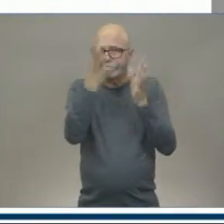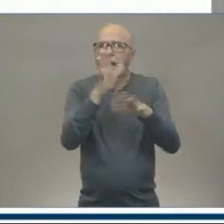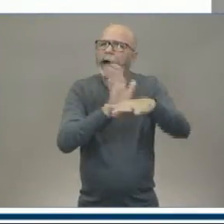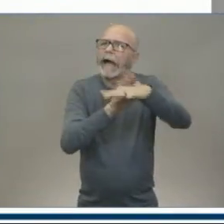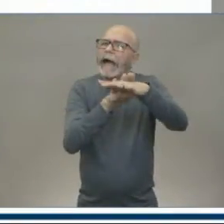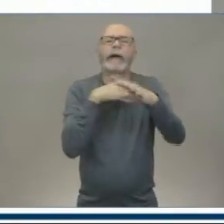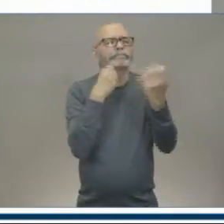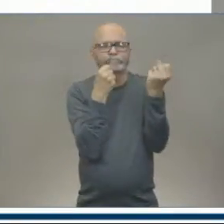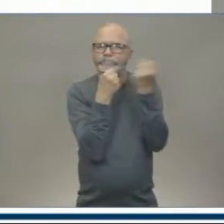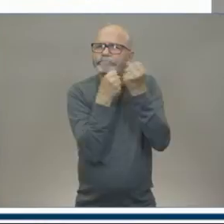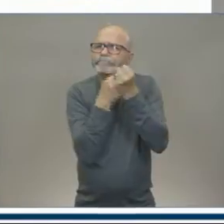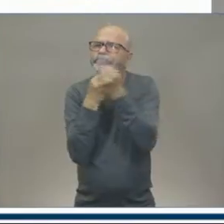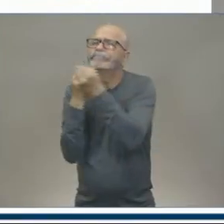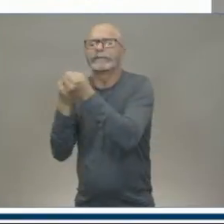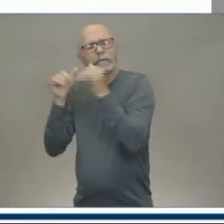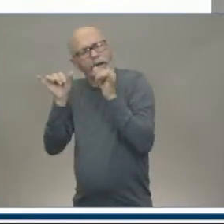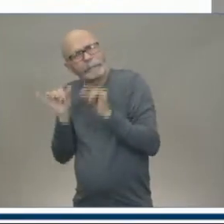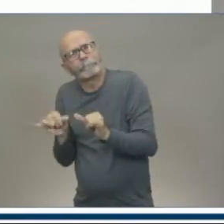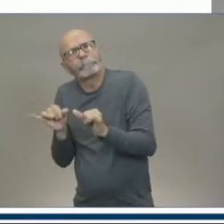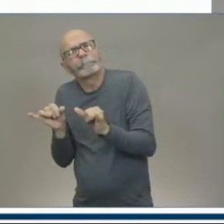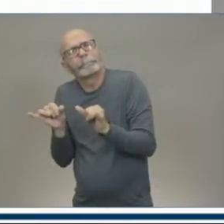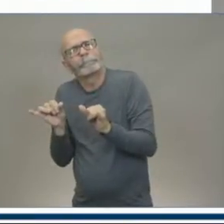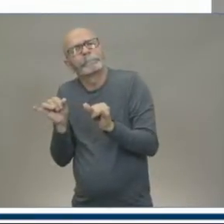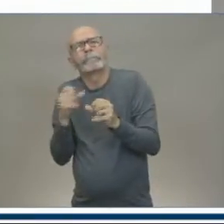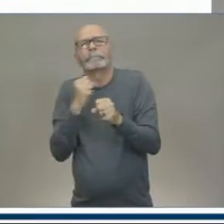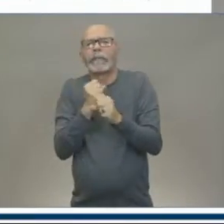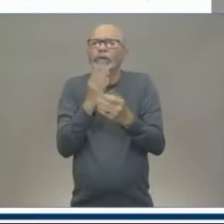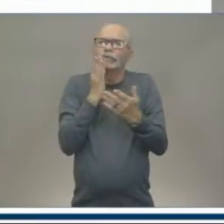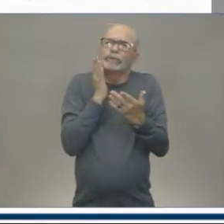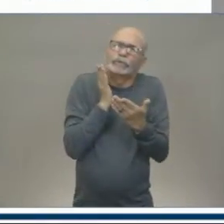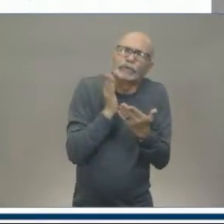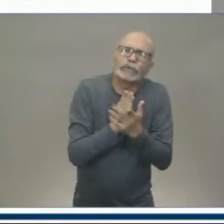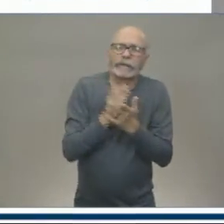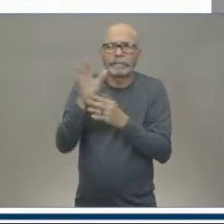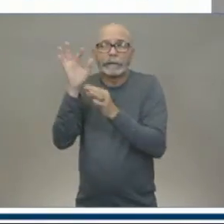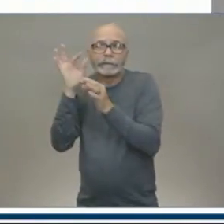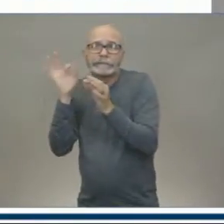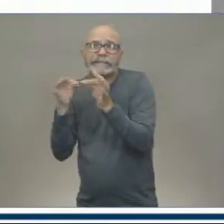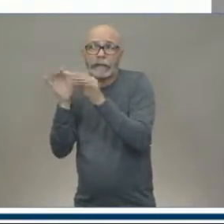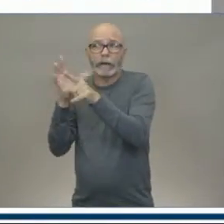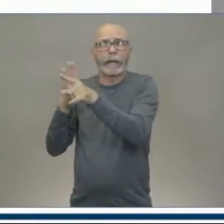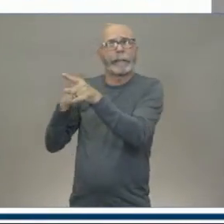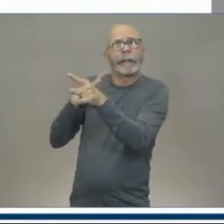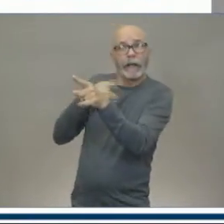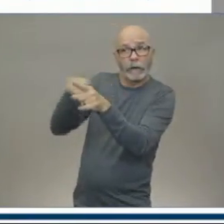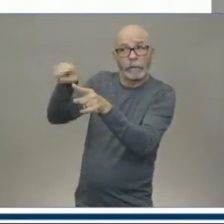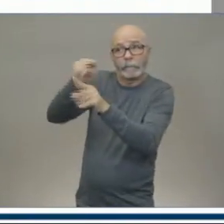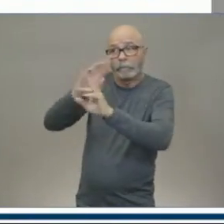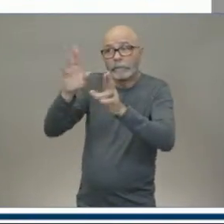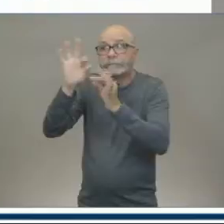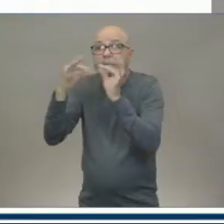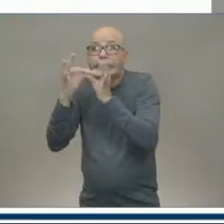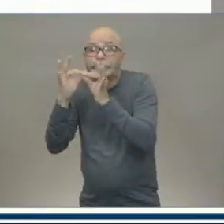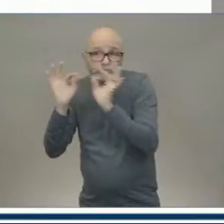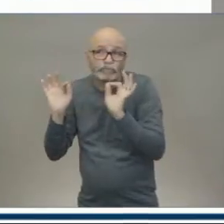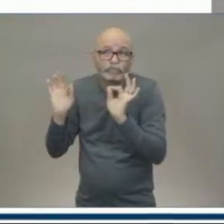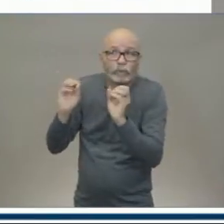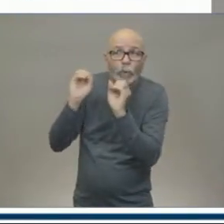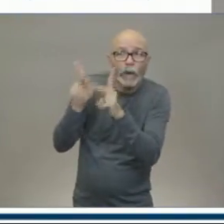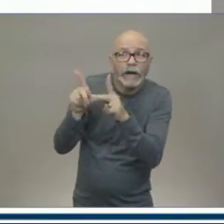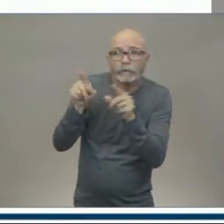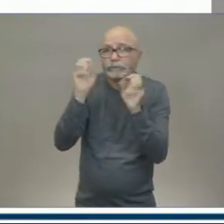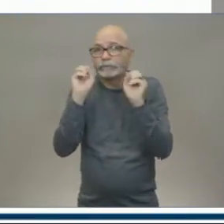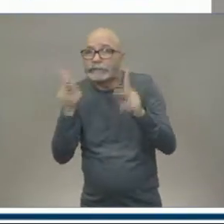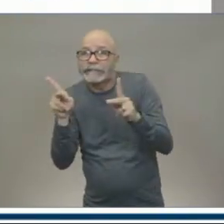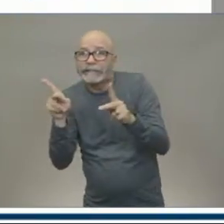to apply testing for their staff, acknowledging that their staff are working in a higher